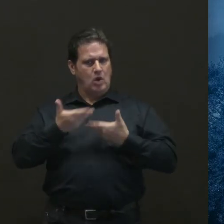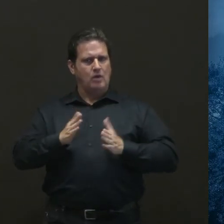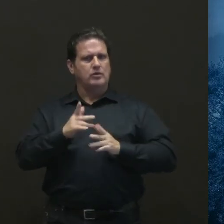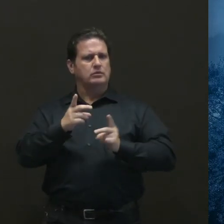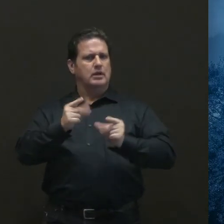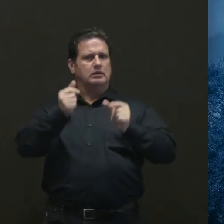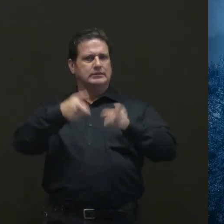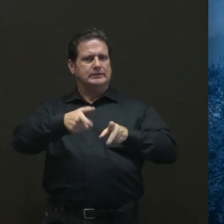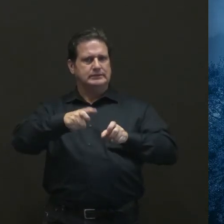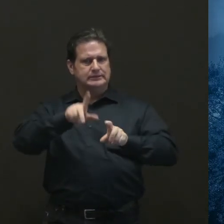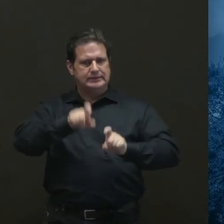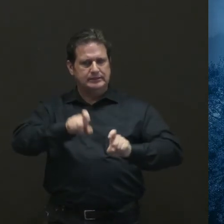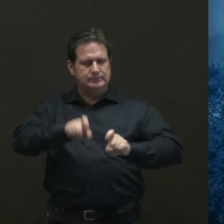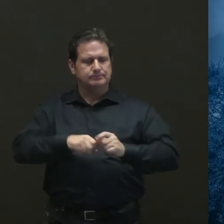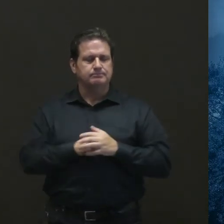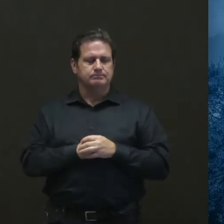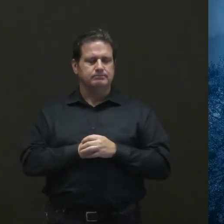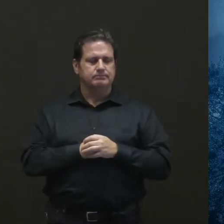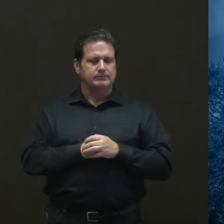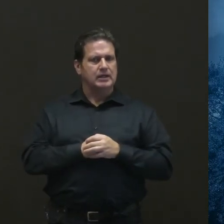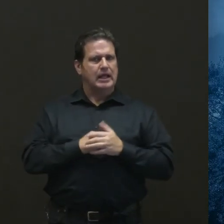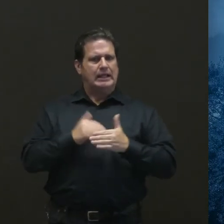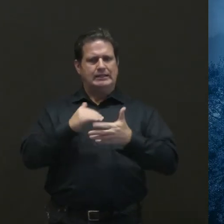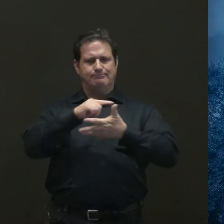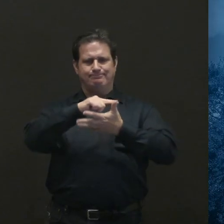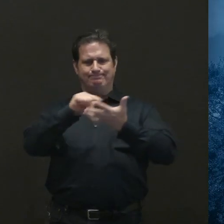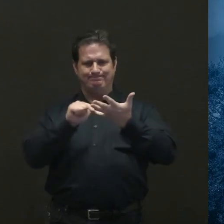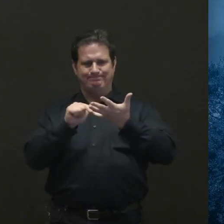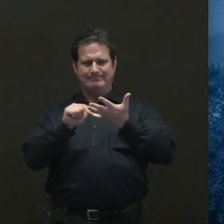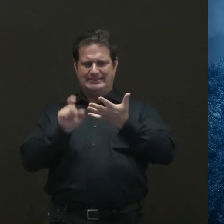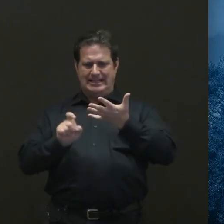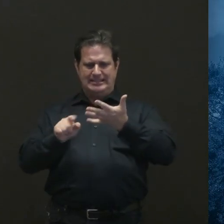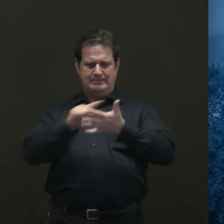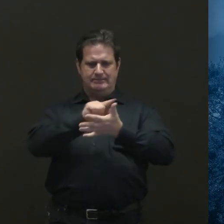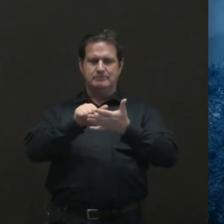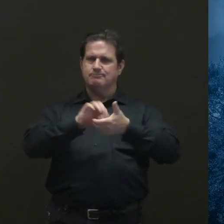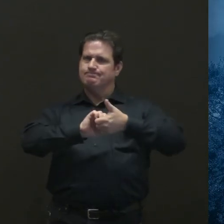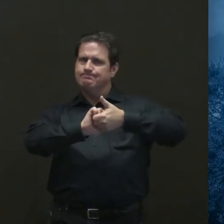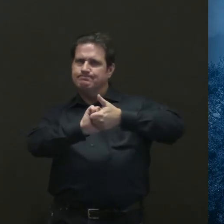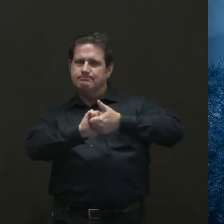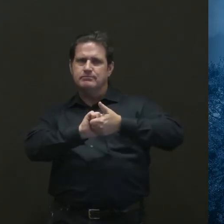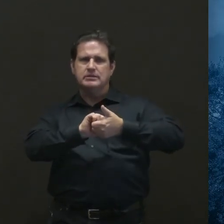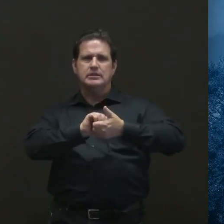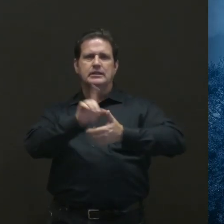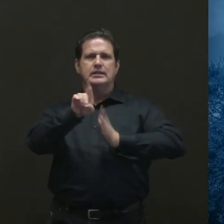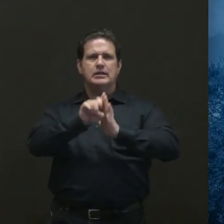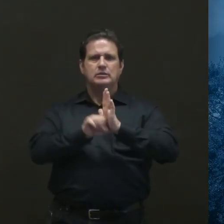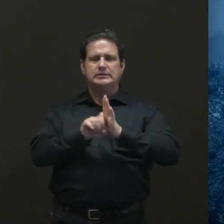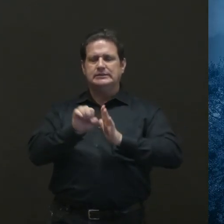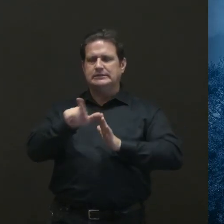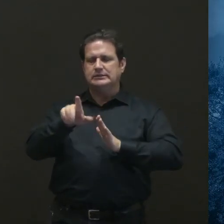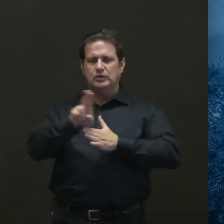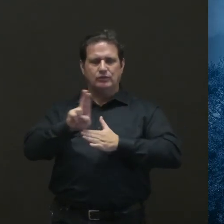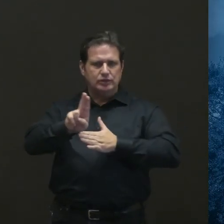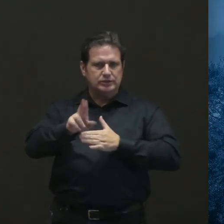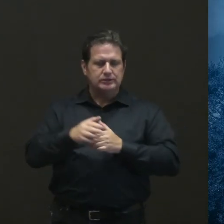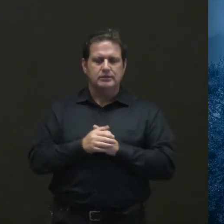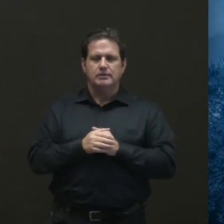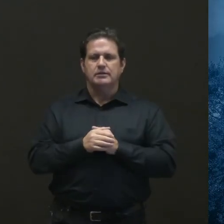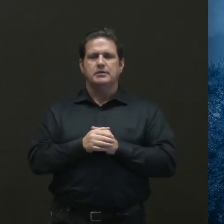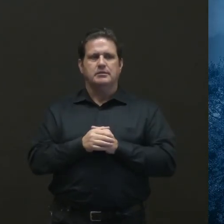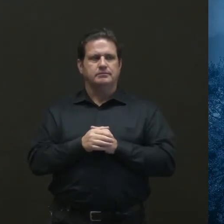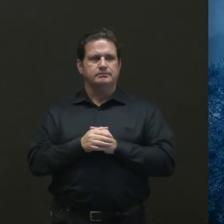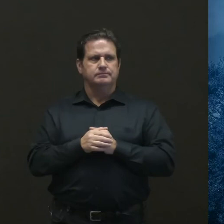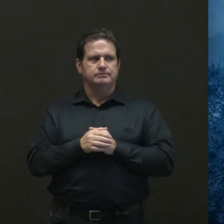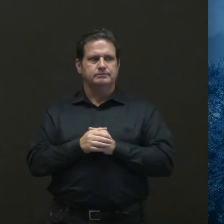rapid tests for students as well. So it's a layered approach. We've worked with Delaware State University as well. We're supporting them, making sure they could get through the fall as